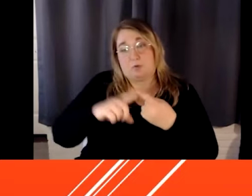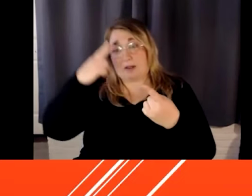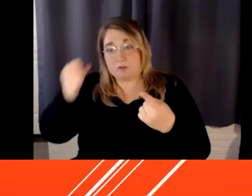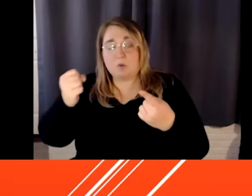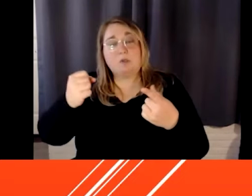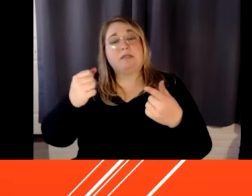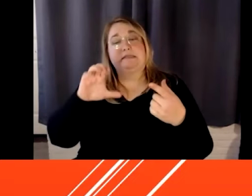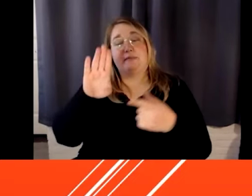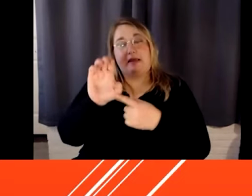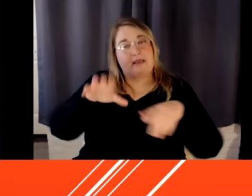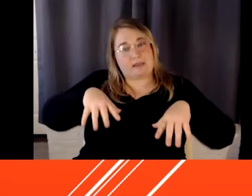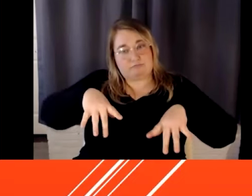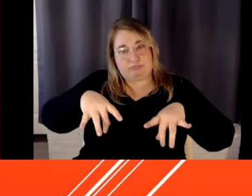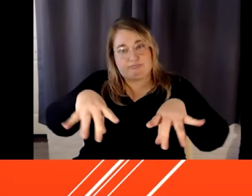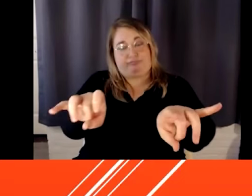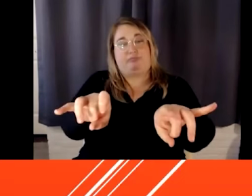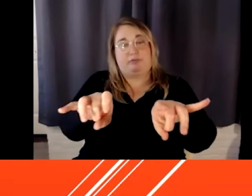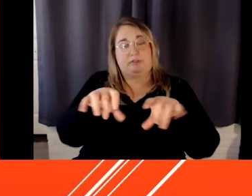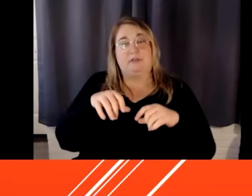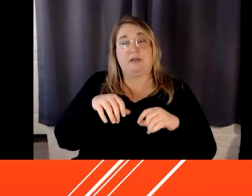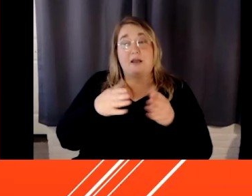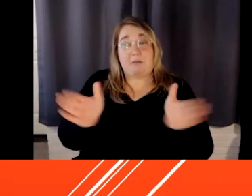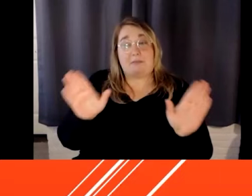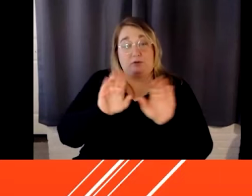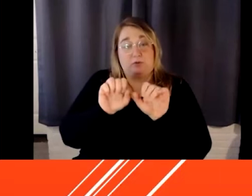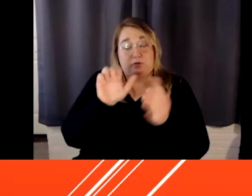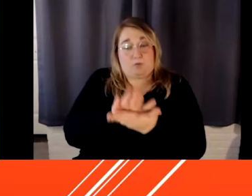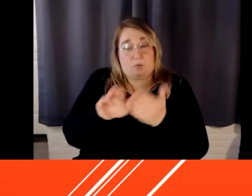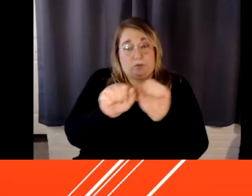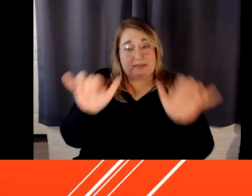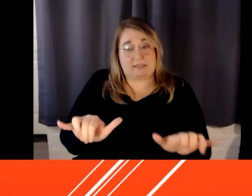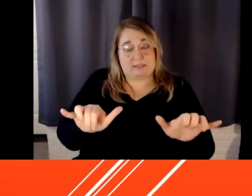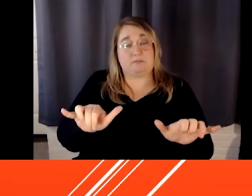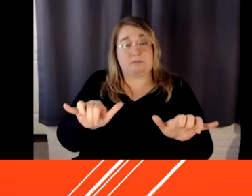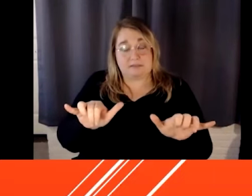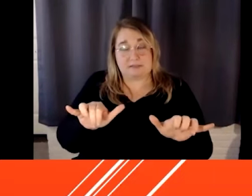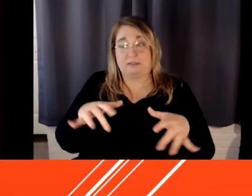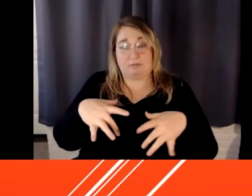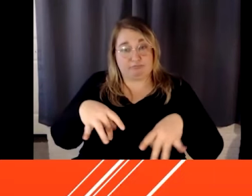systems that were looking at it. And I was confused by that because I'm thinking,